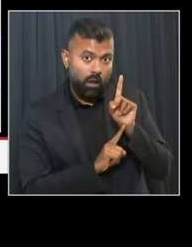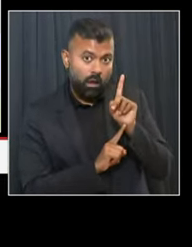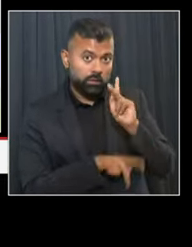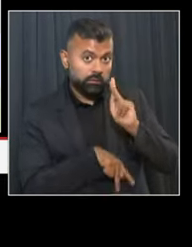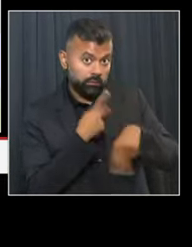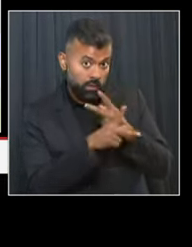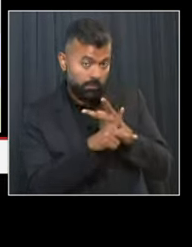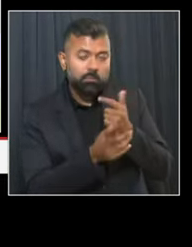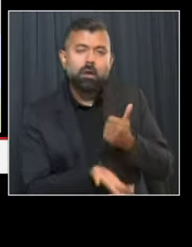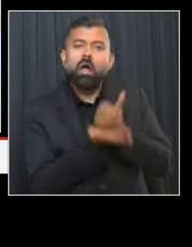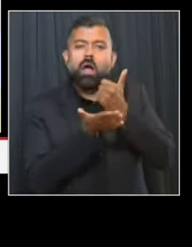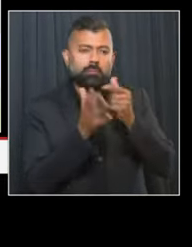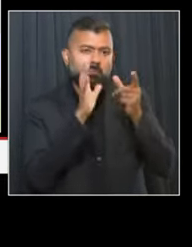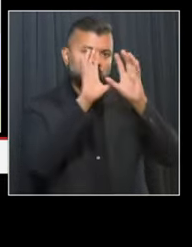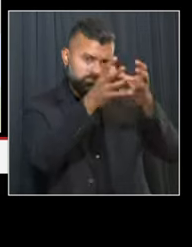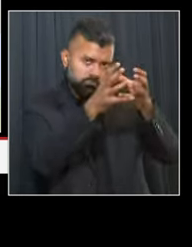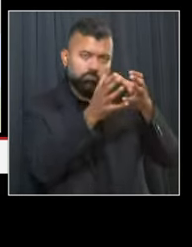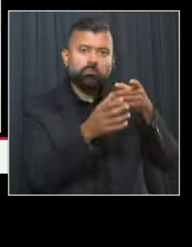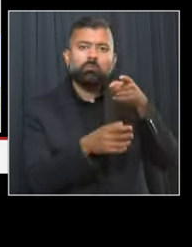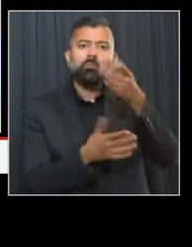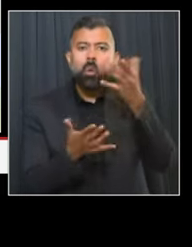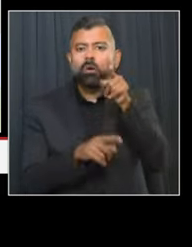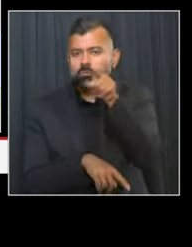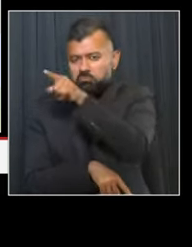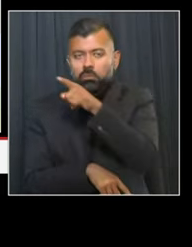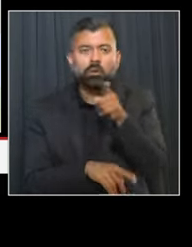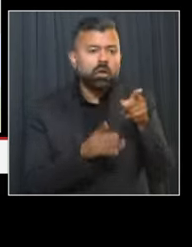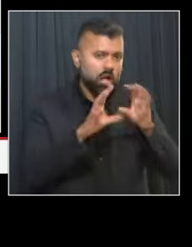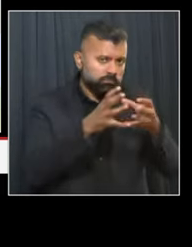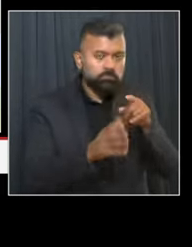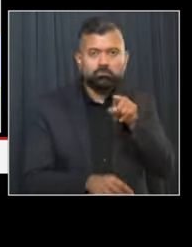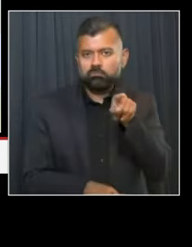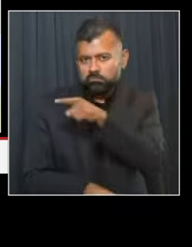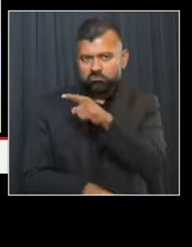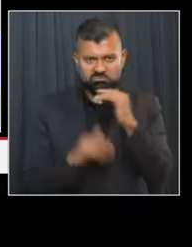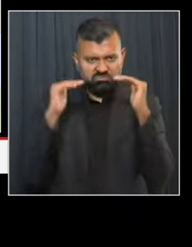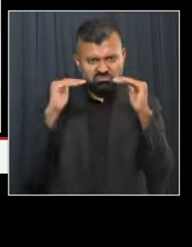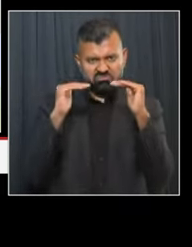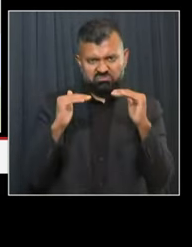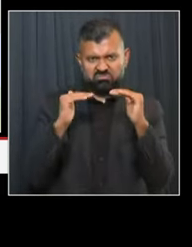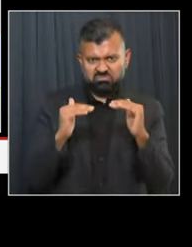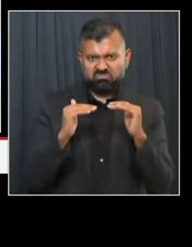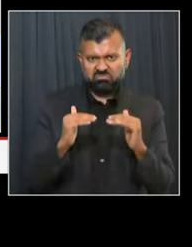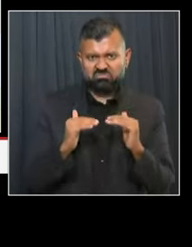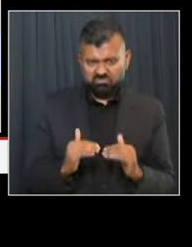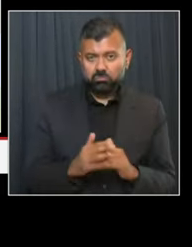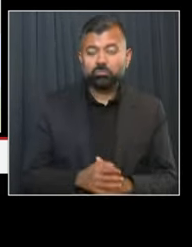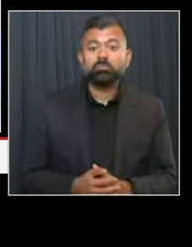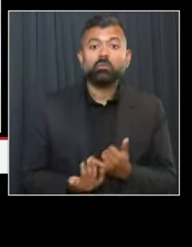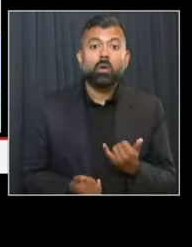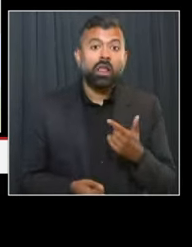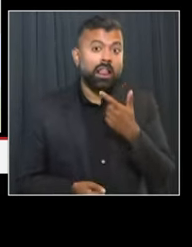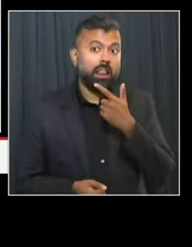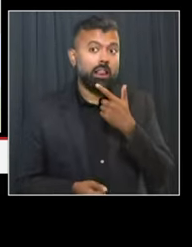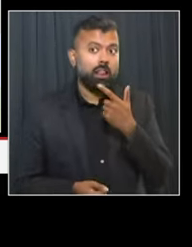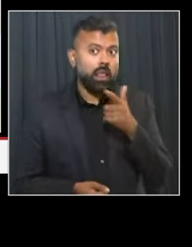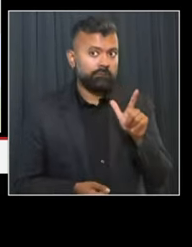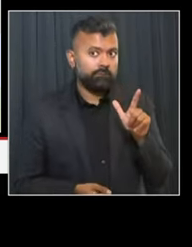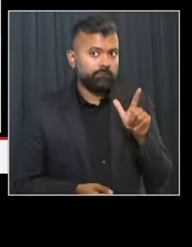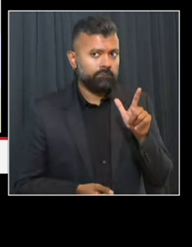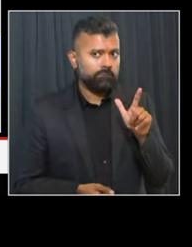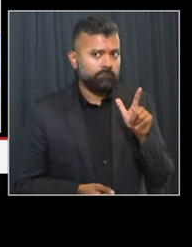So the very first column shows what was our 25 approved budget. You can see by the different fund types, for example, local funds